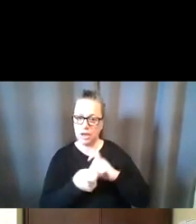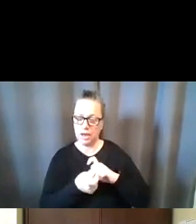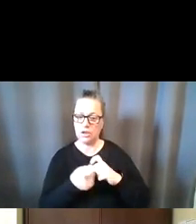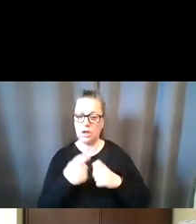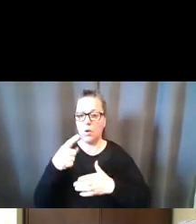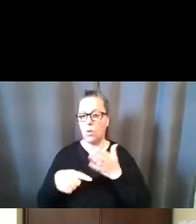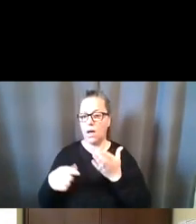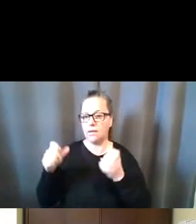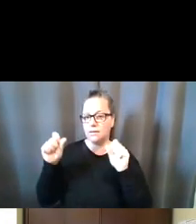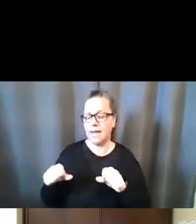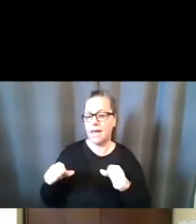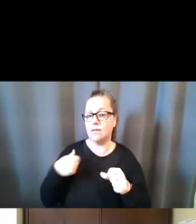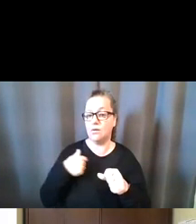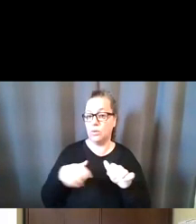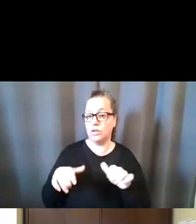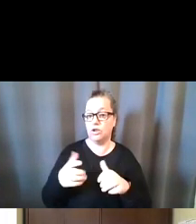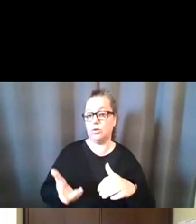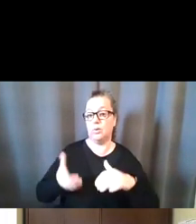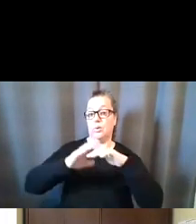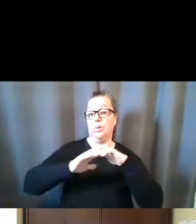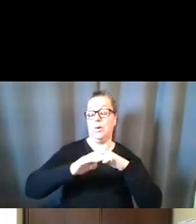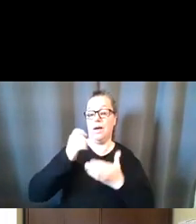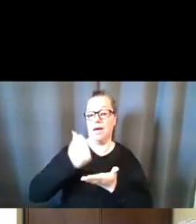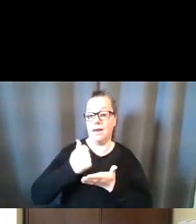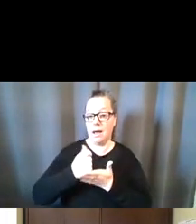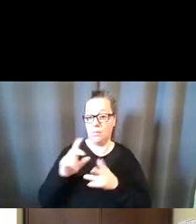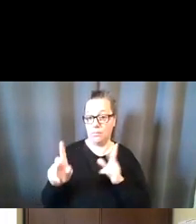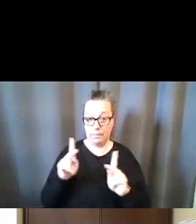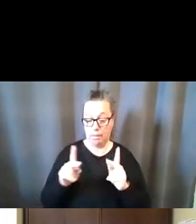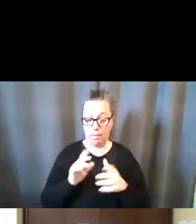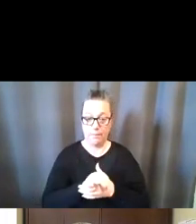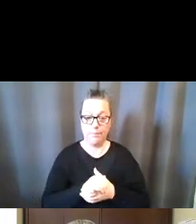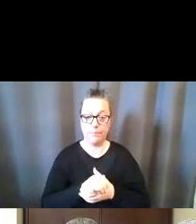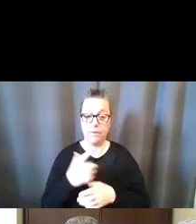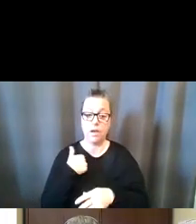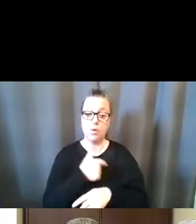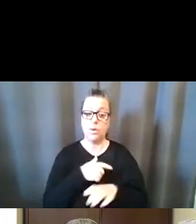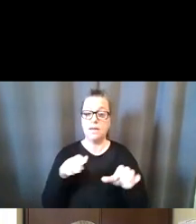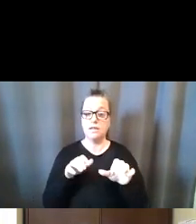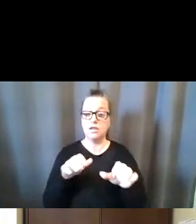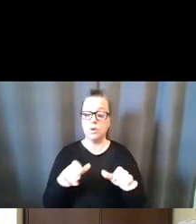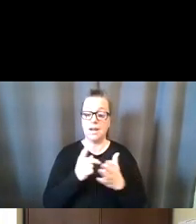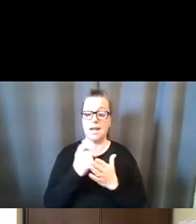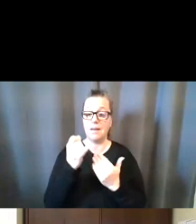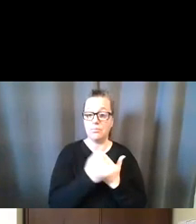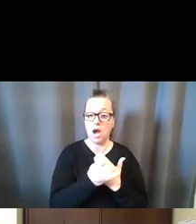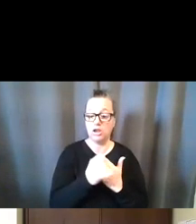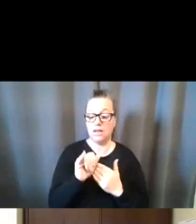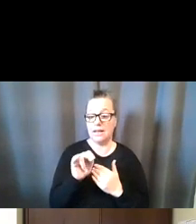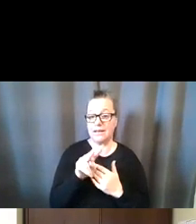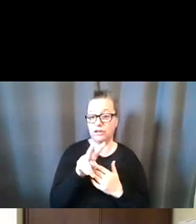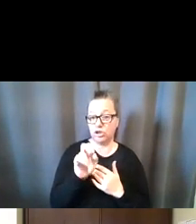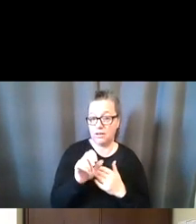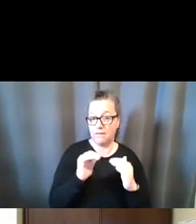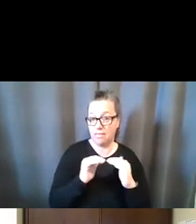what might we do to amplify and help our people move forward. We can do it at a project initiative level, which is sort of